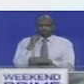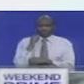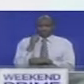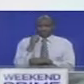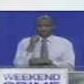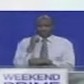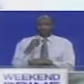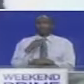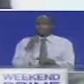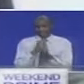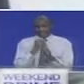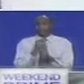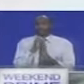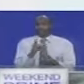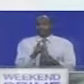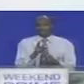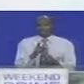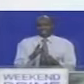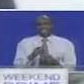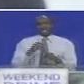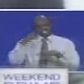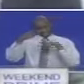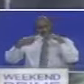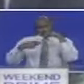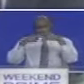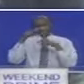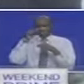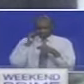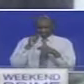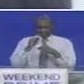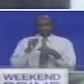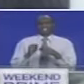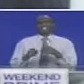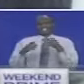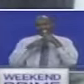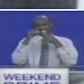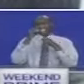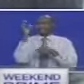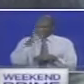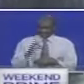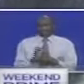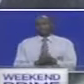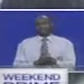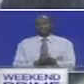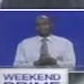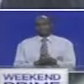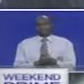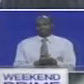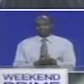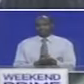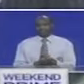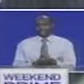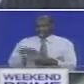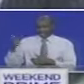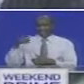to hakikishe mambo ya maendeleo inachukua 60%. Hii